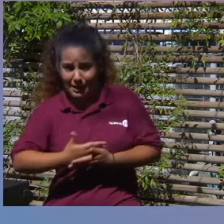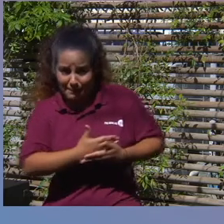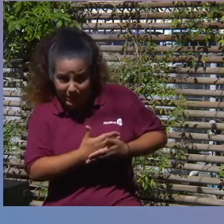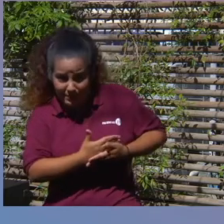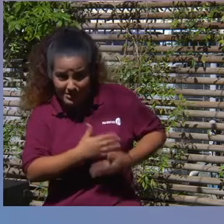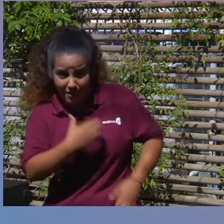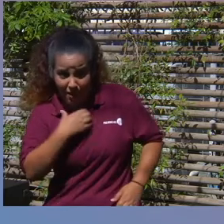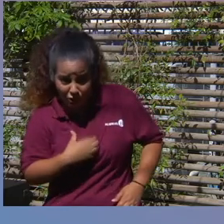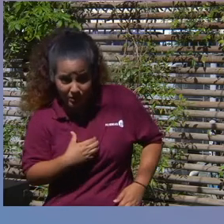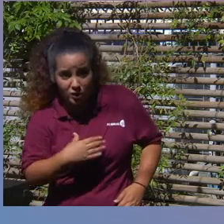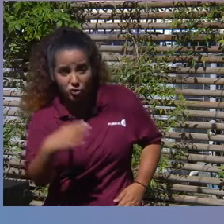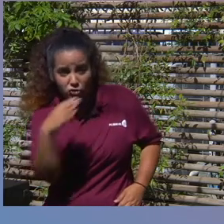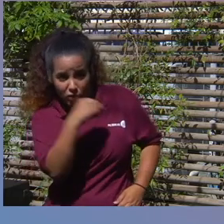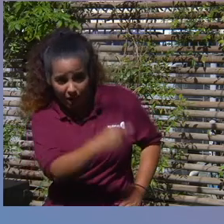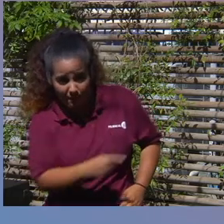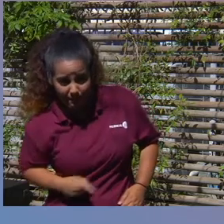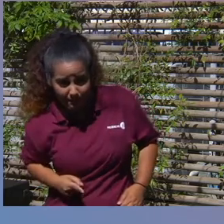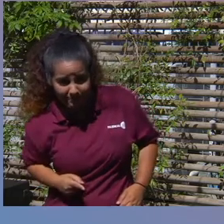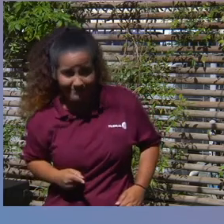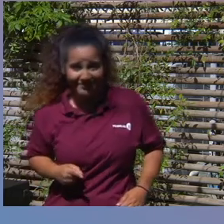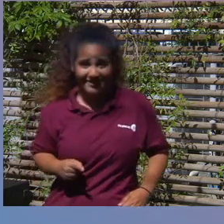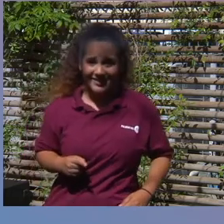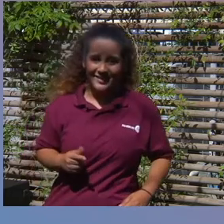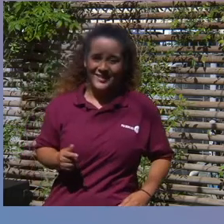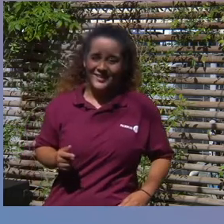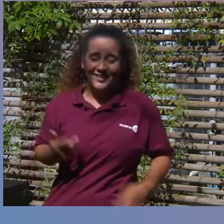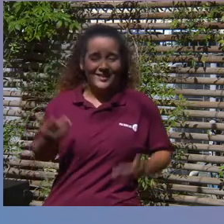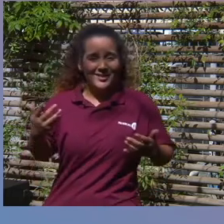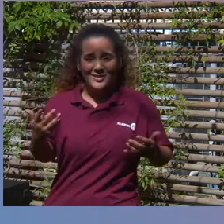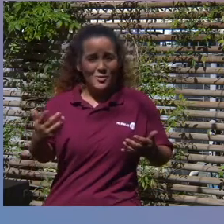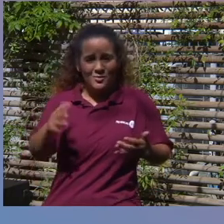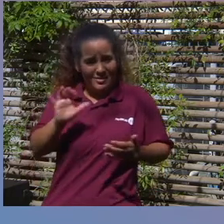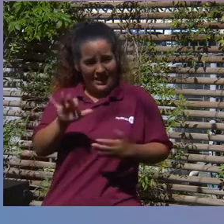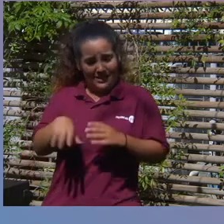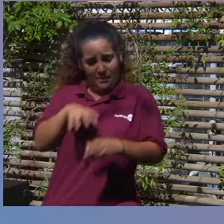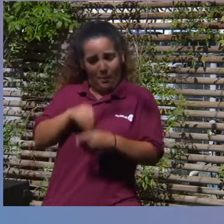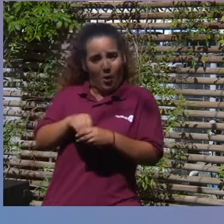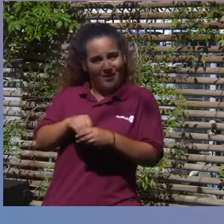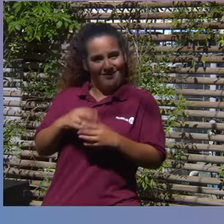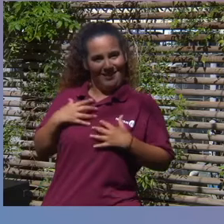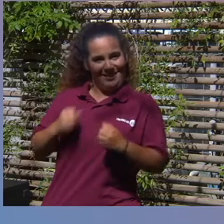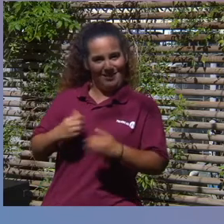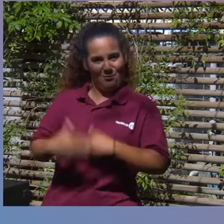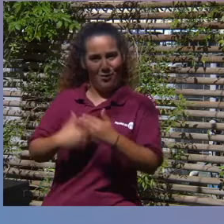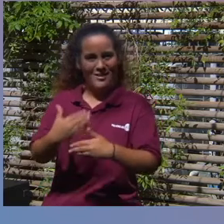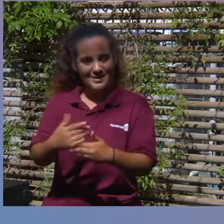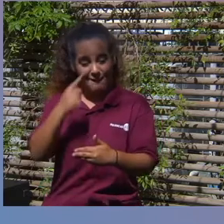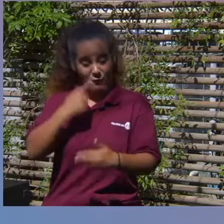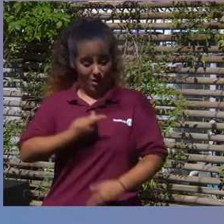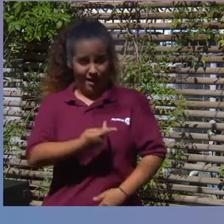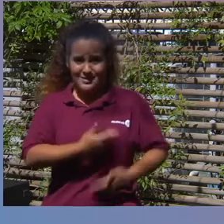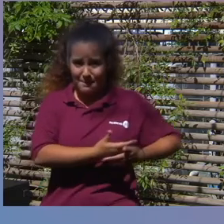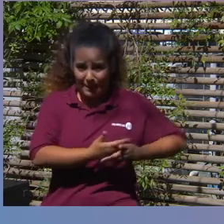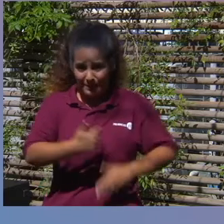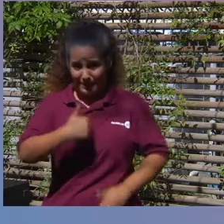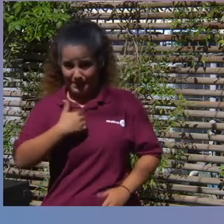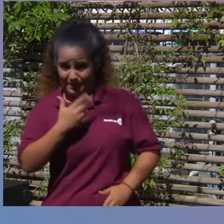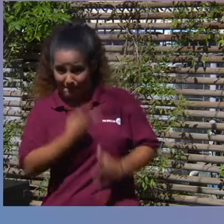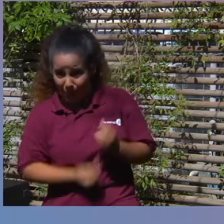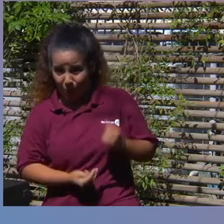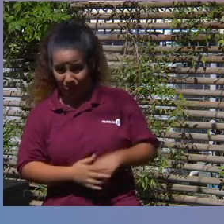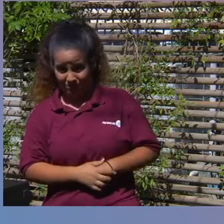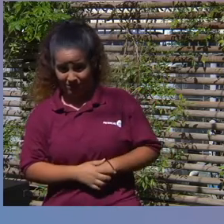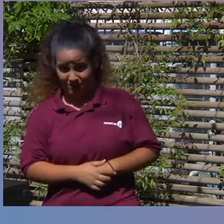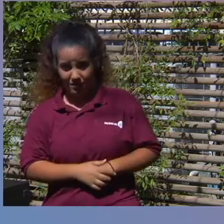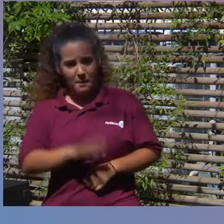up. But this was a part of the healing process between us both. So, but